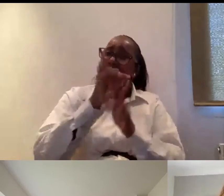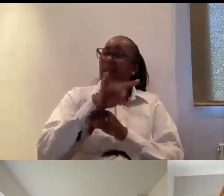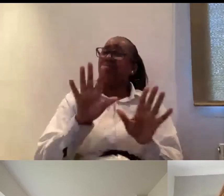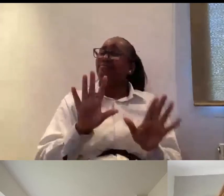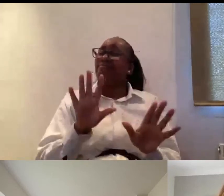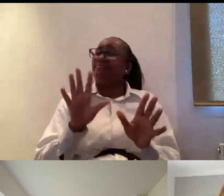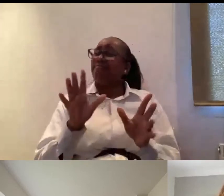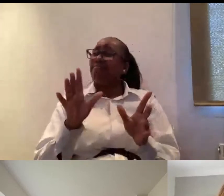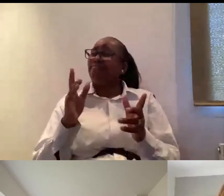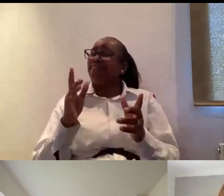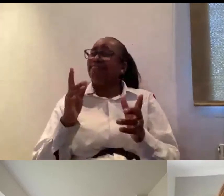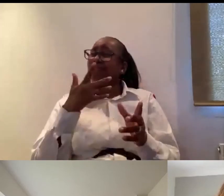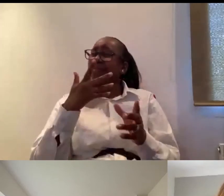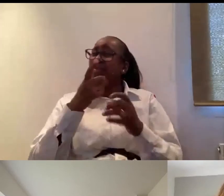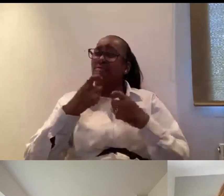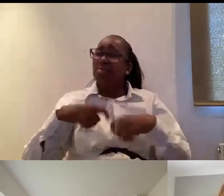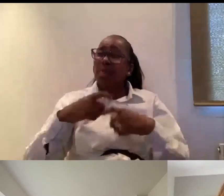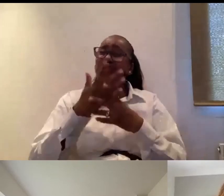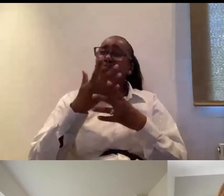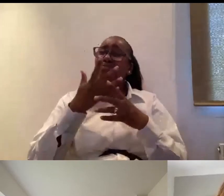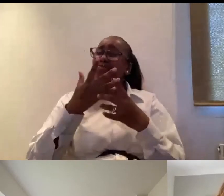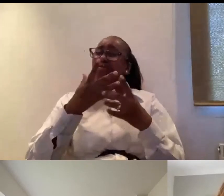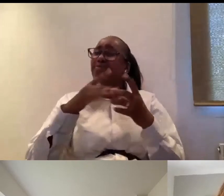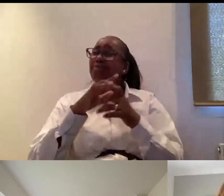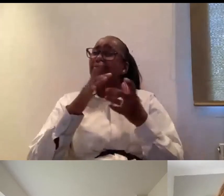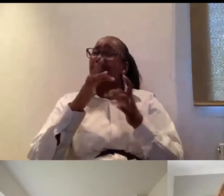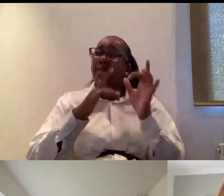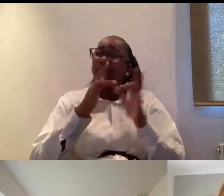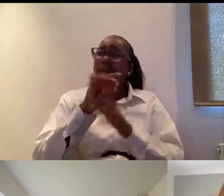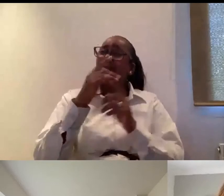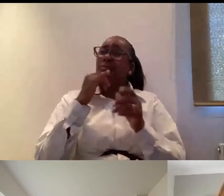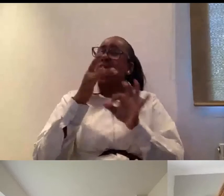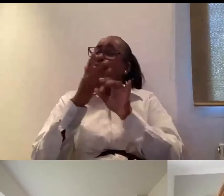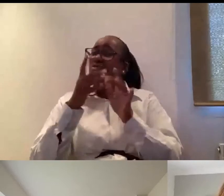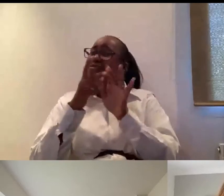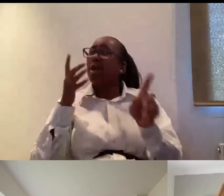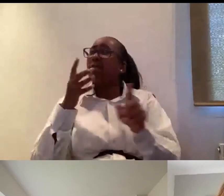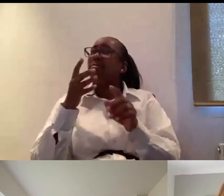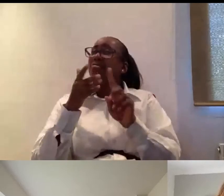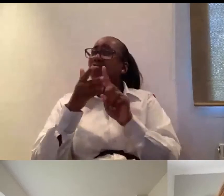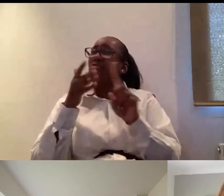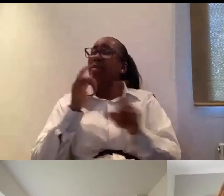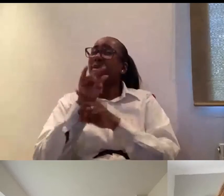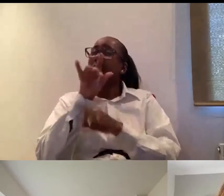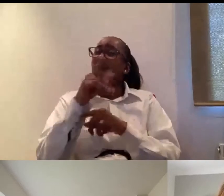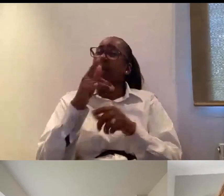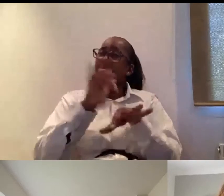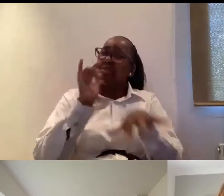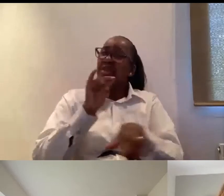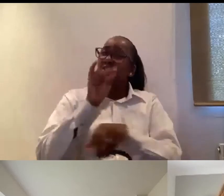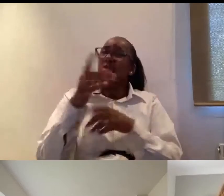because I think through these websites or talking to recognised, regulated, licensed healthcare professionals, your own